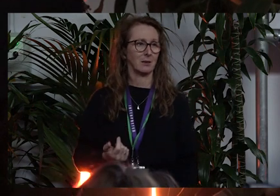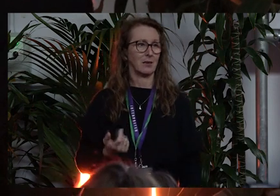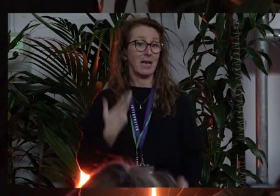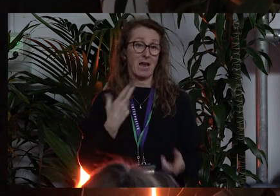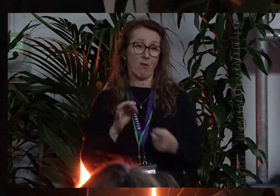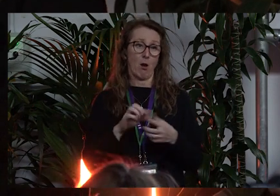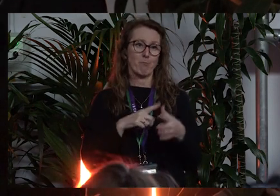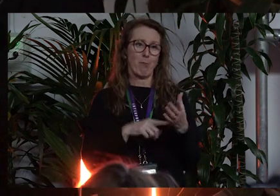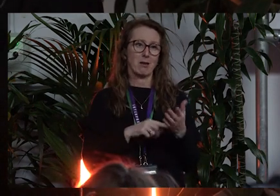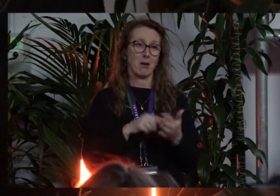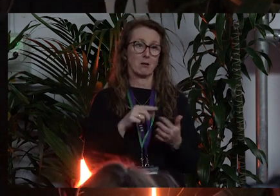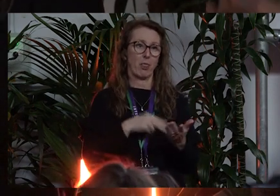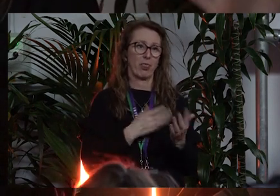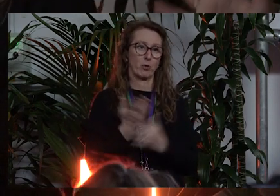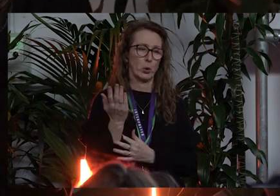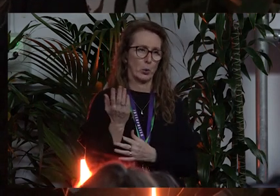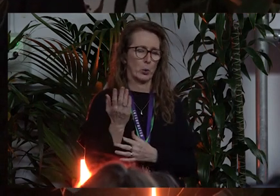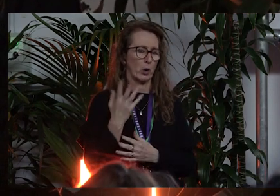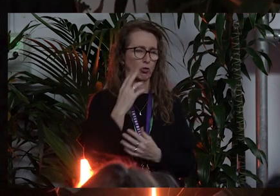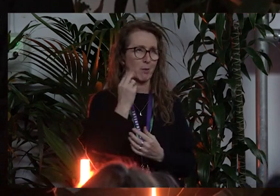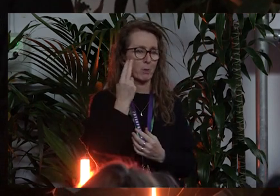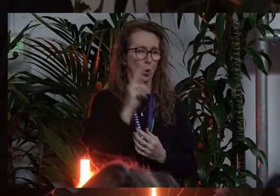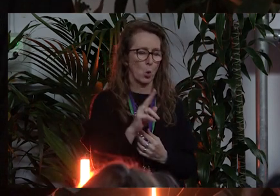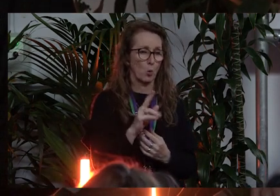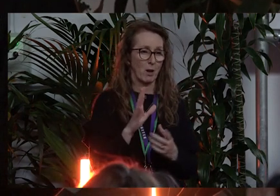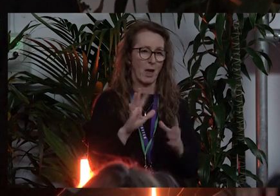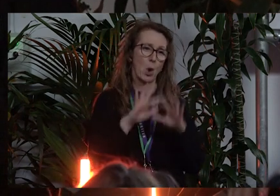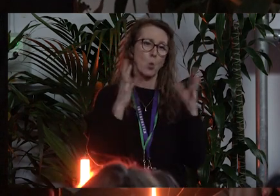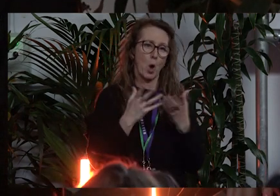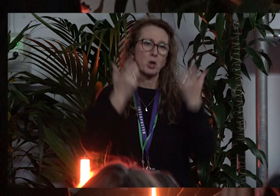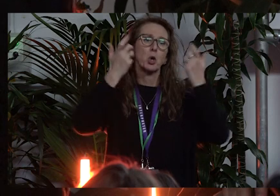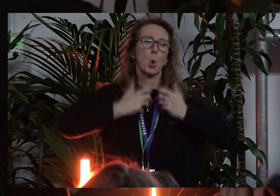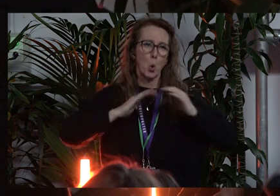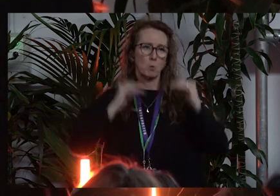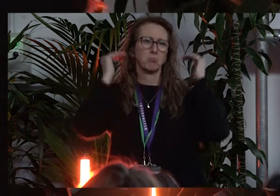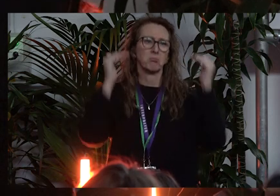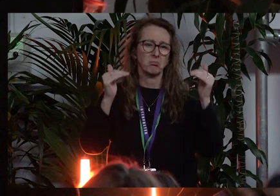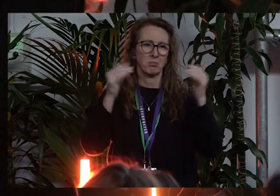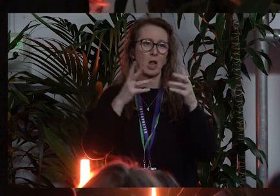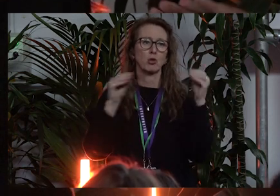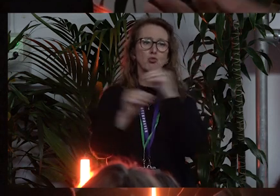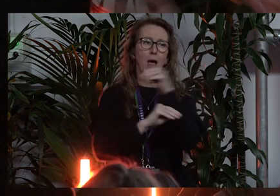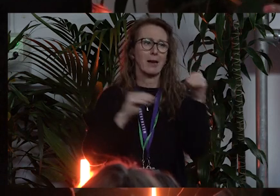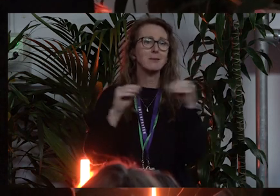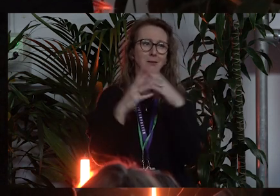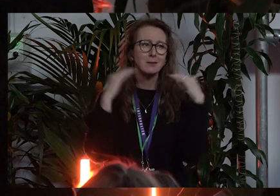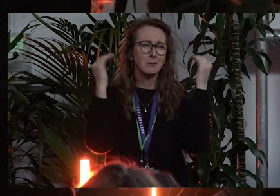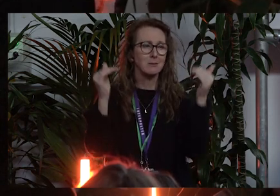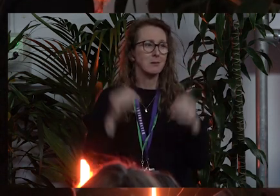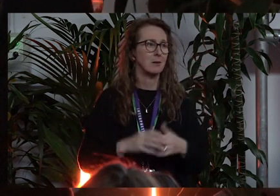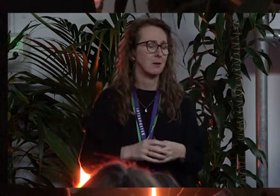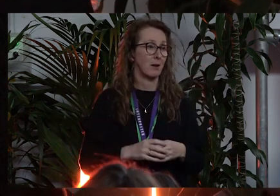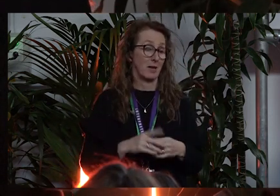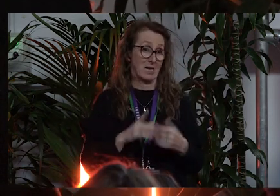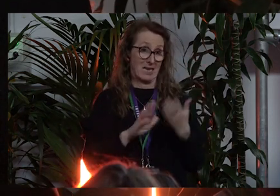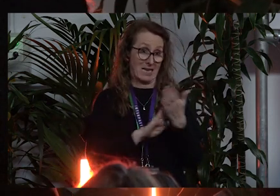gone to, I can't remember what it's called, but world court level, world trade level, that